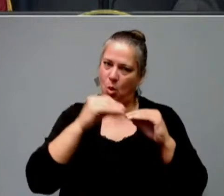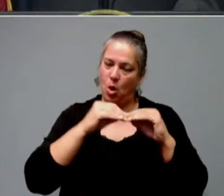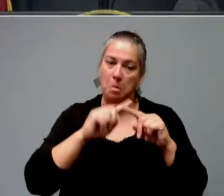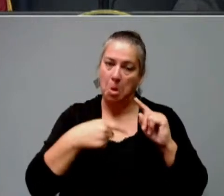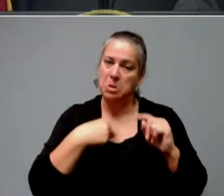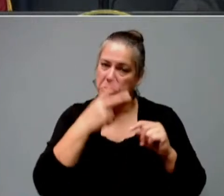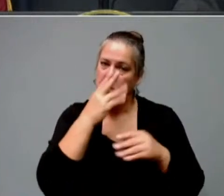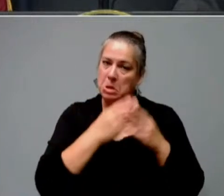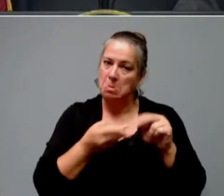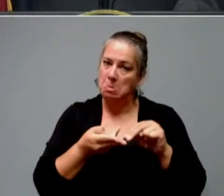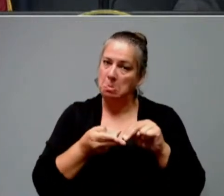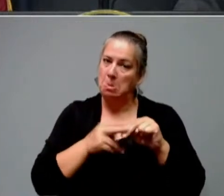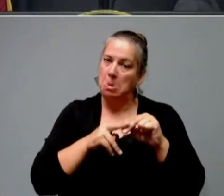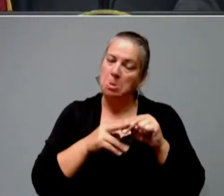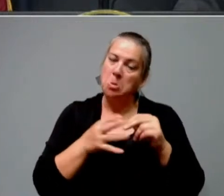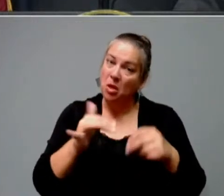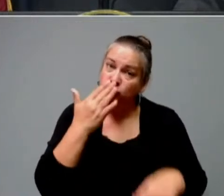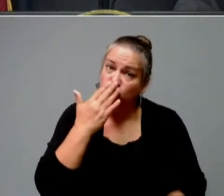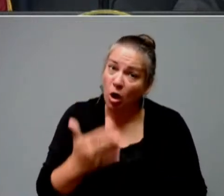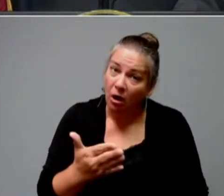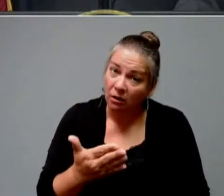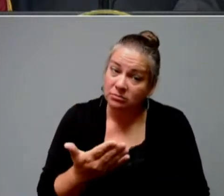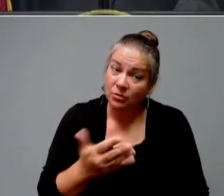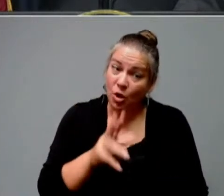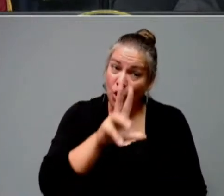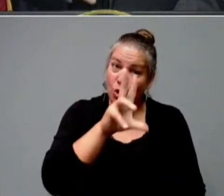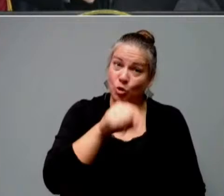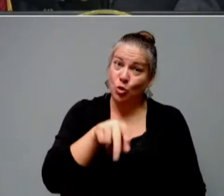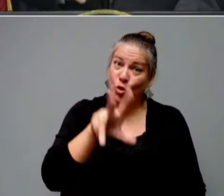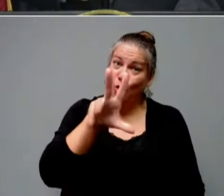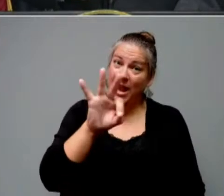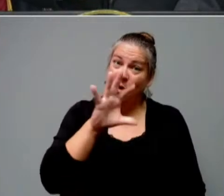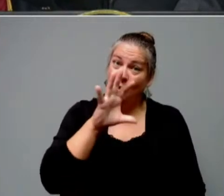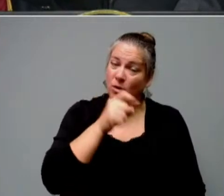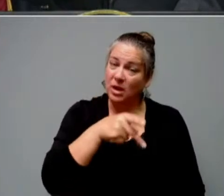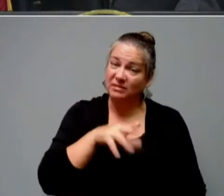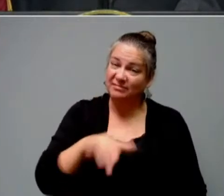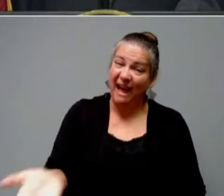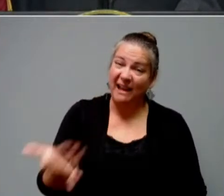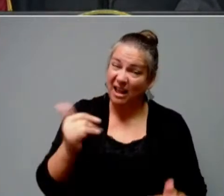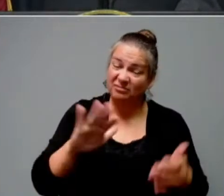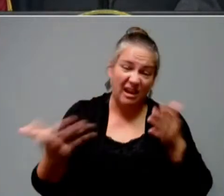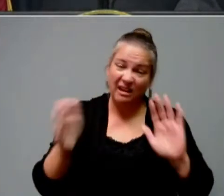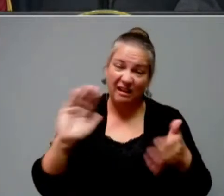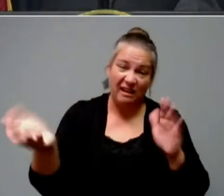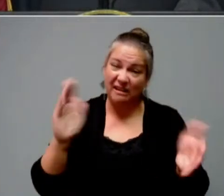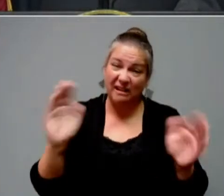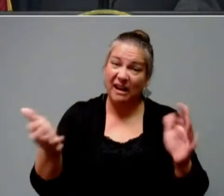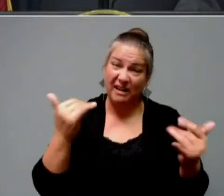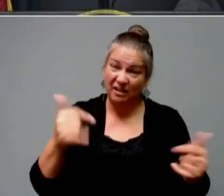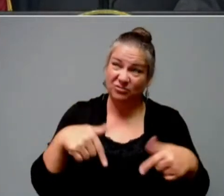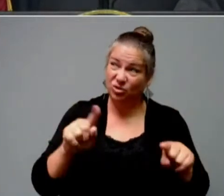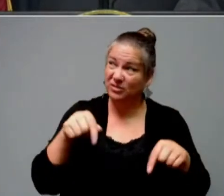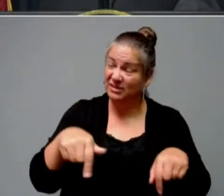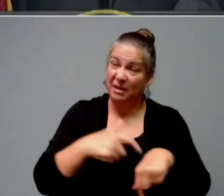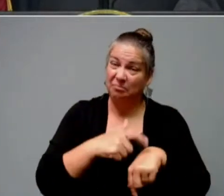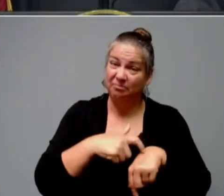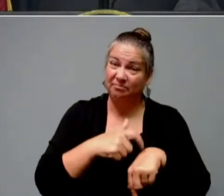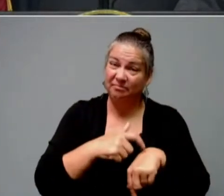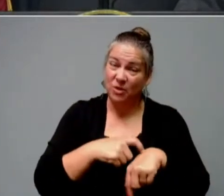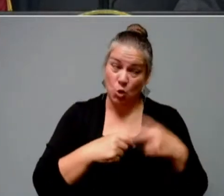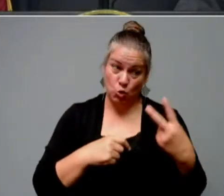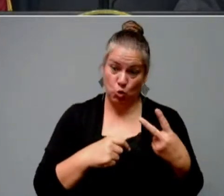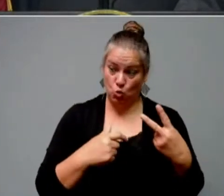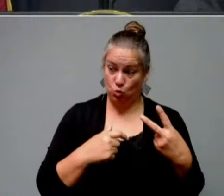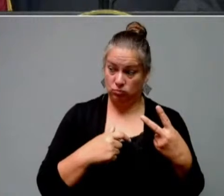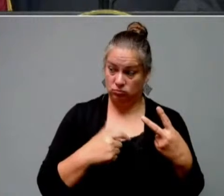which is good because 30 to 39-year-olds are dying at a higher rate than we've ever seen in this pandemic. 2 over the last